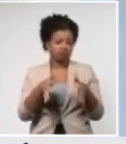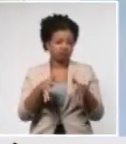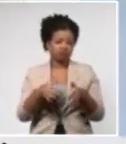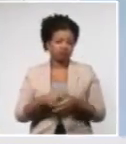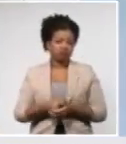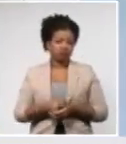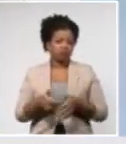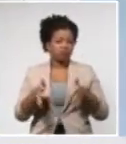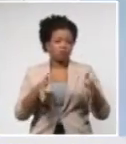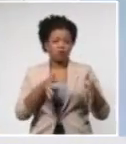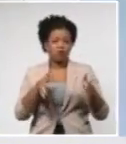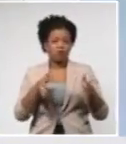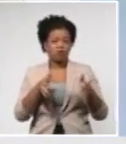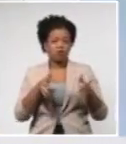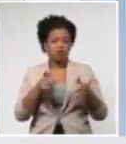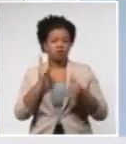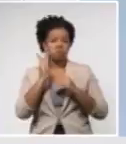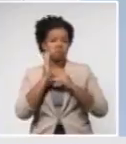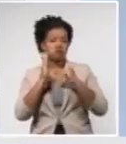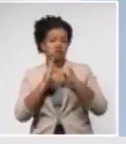due to this disease,